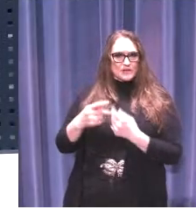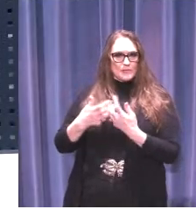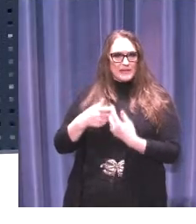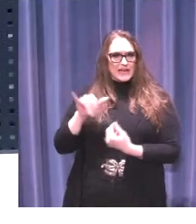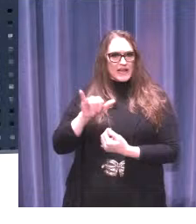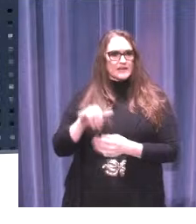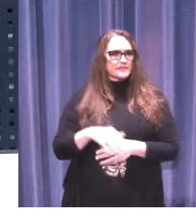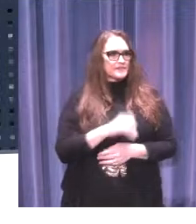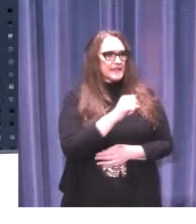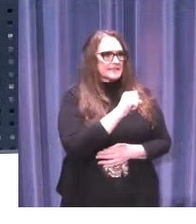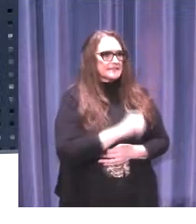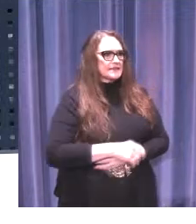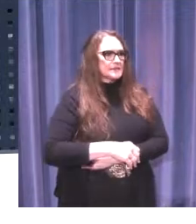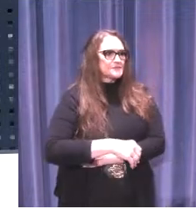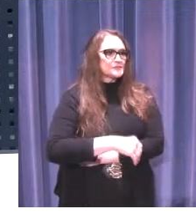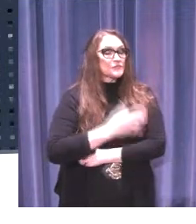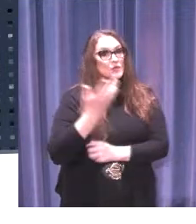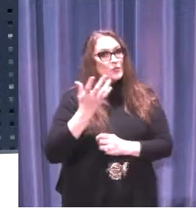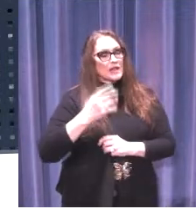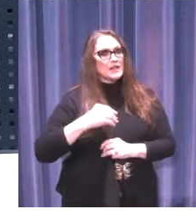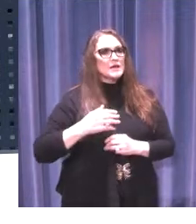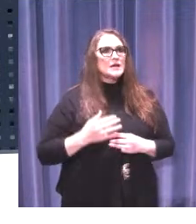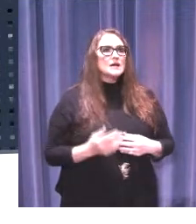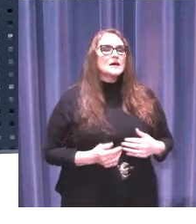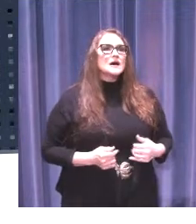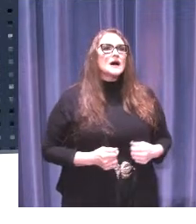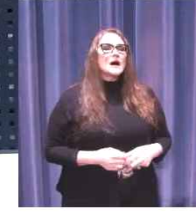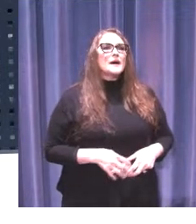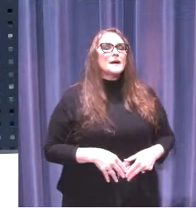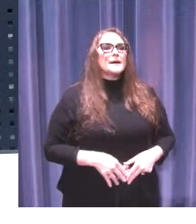okay. Well,